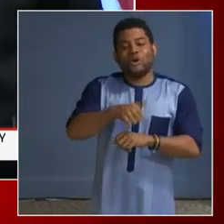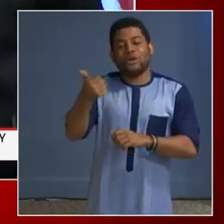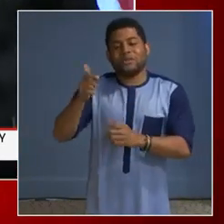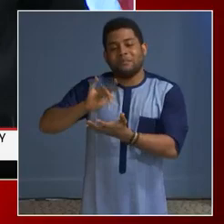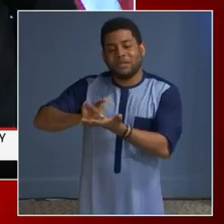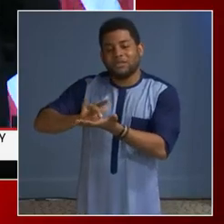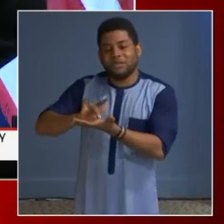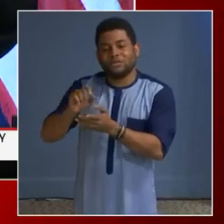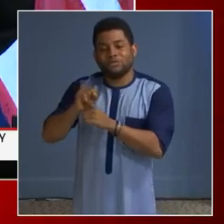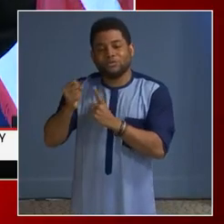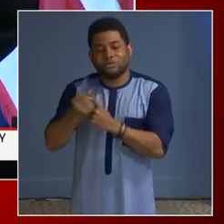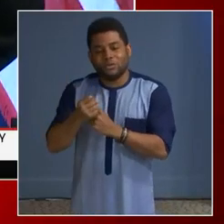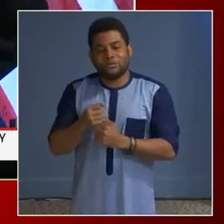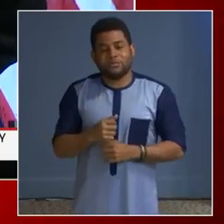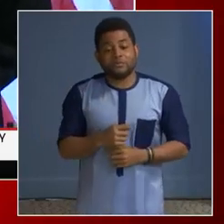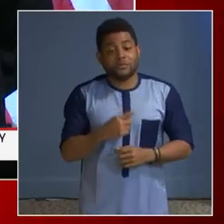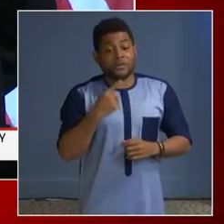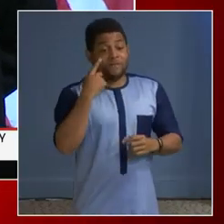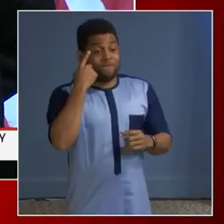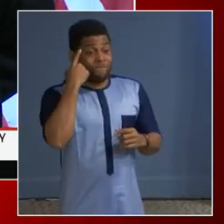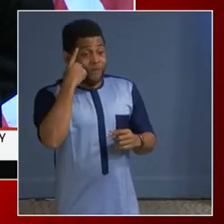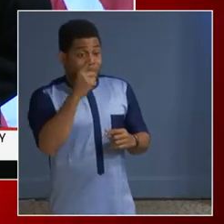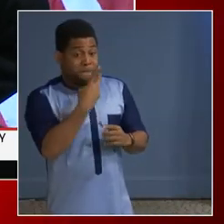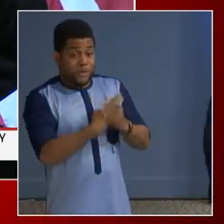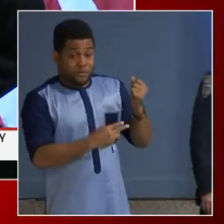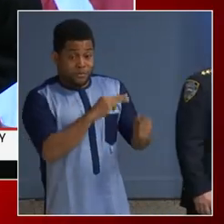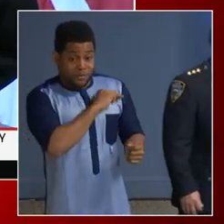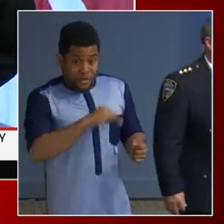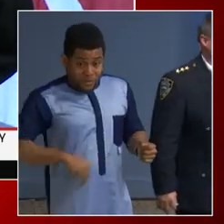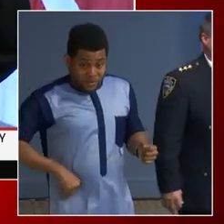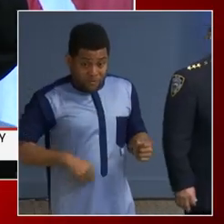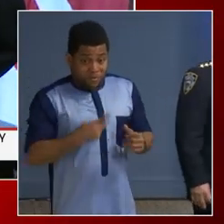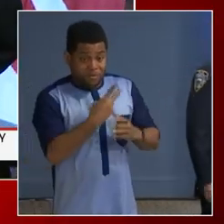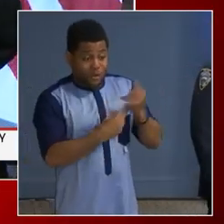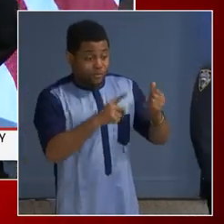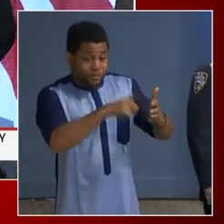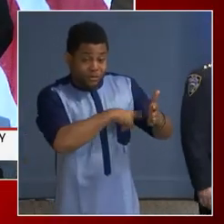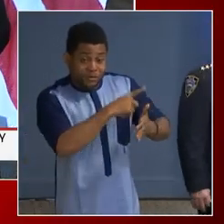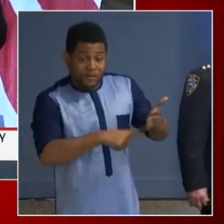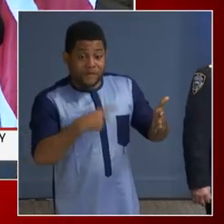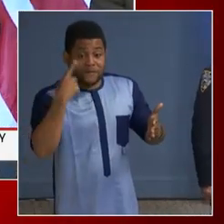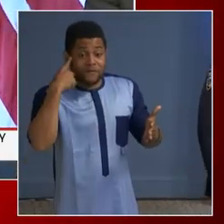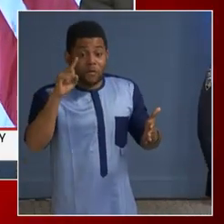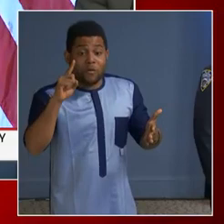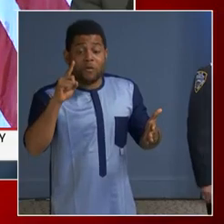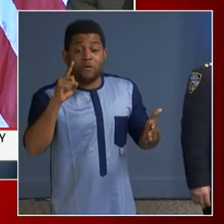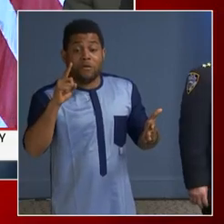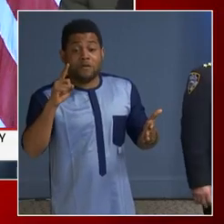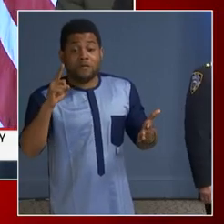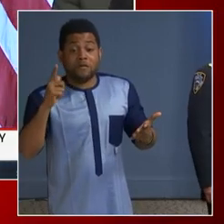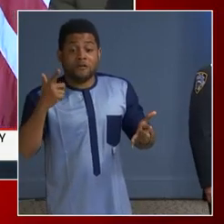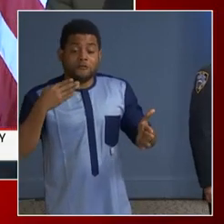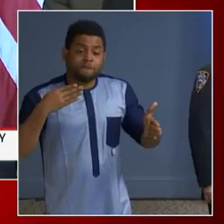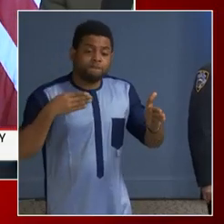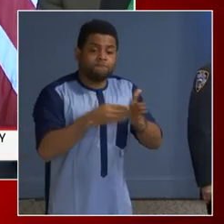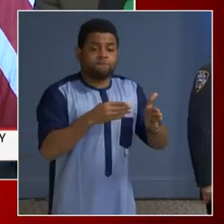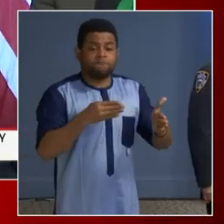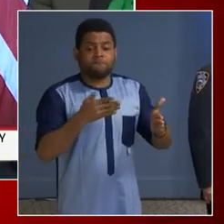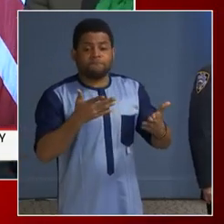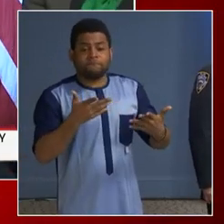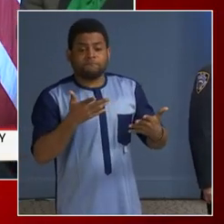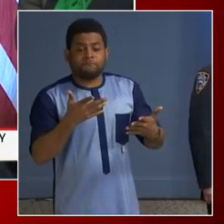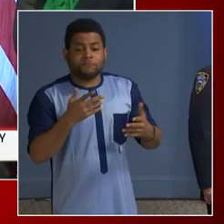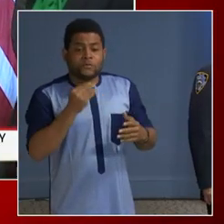for both mayors, you both have been recently criticized for criminalizing homelessness. And I just wonder what is being done